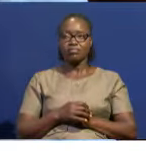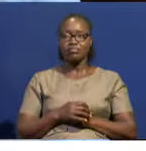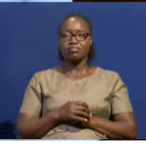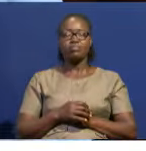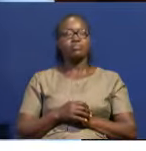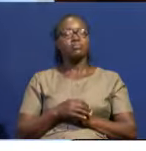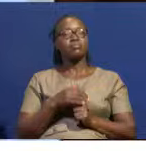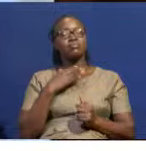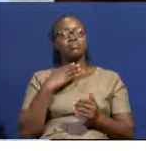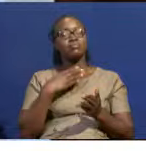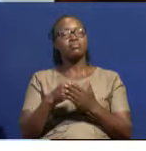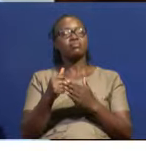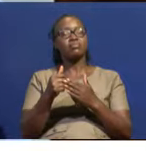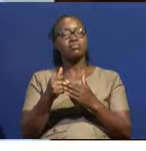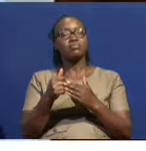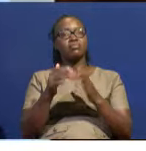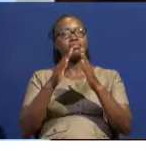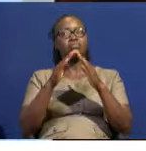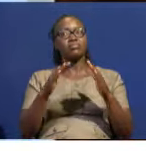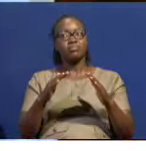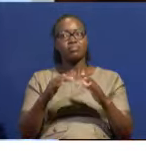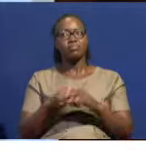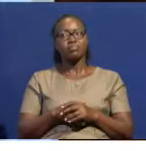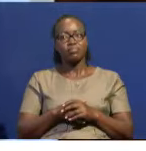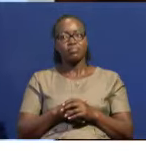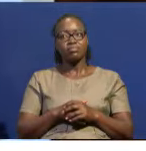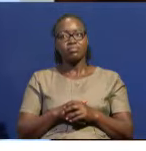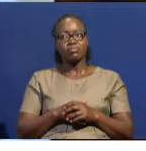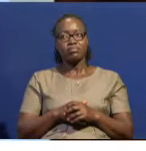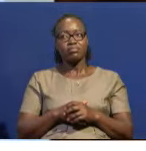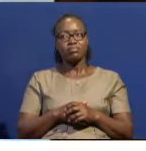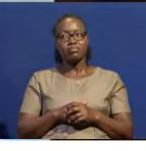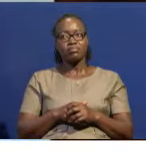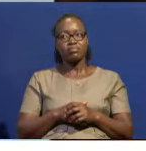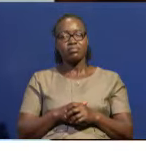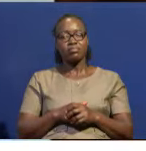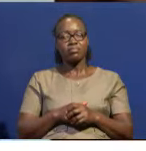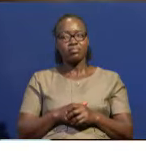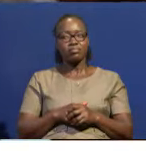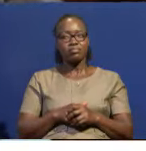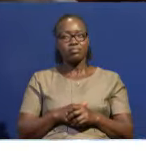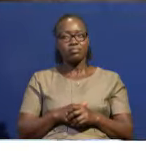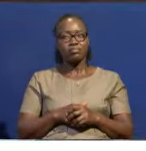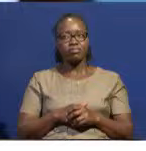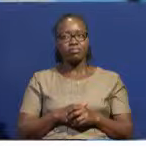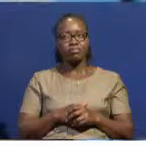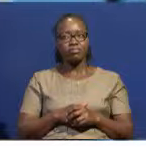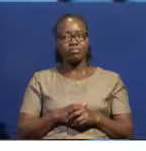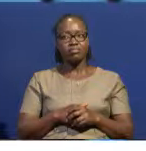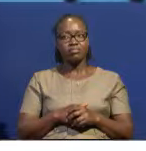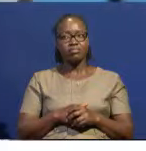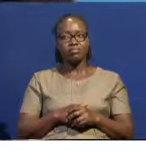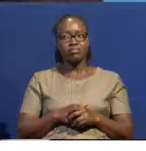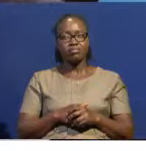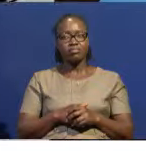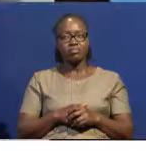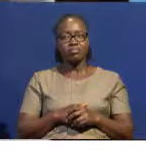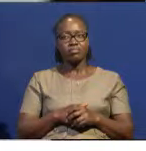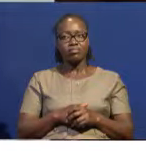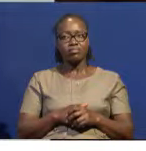buy a house. In the year 2019, pagamenti gradino per gradino.